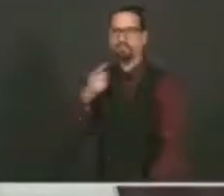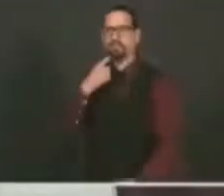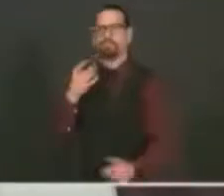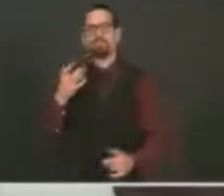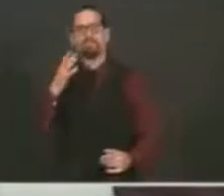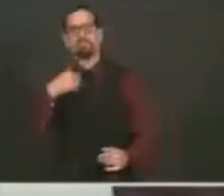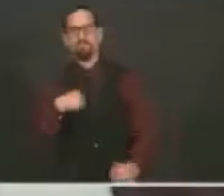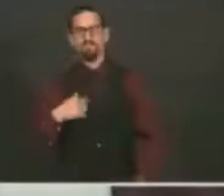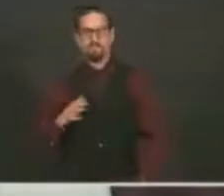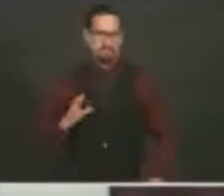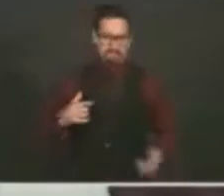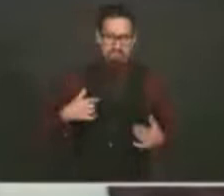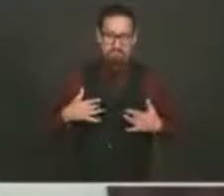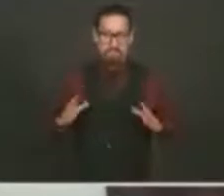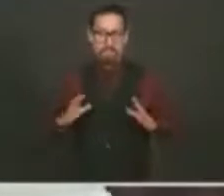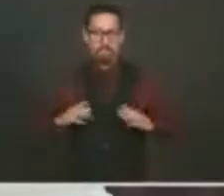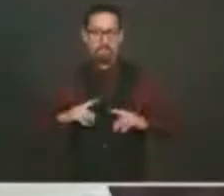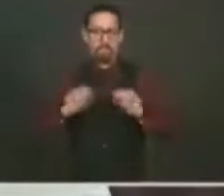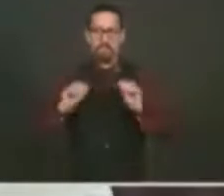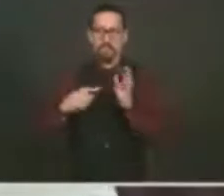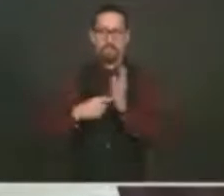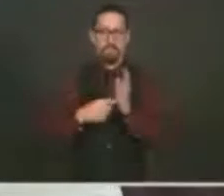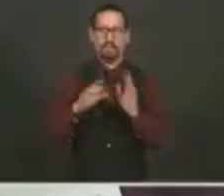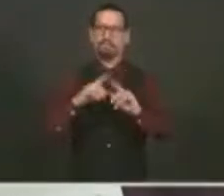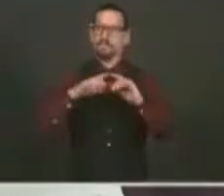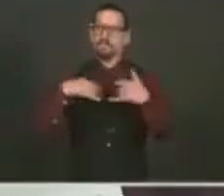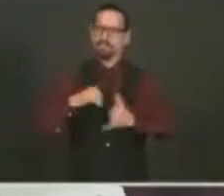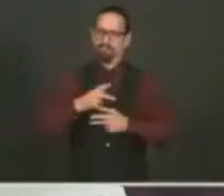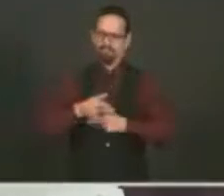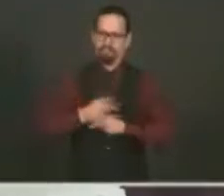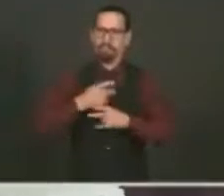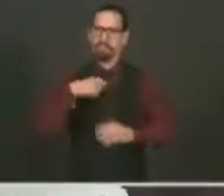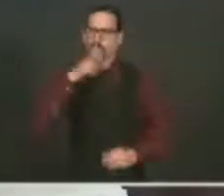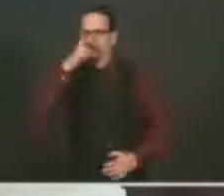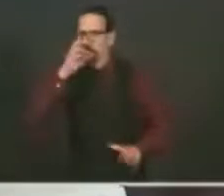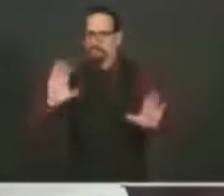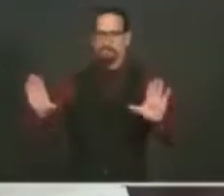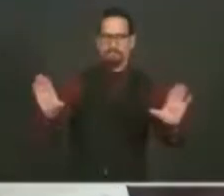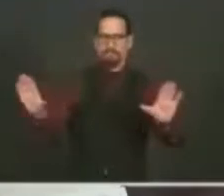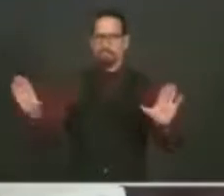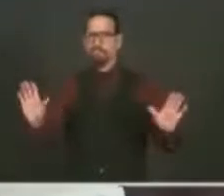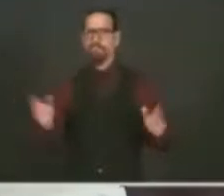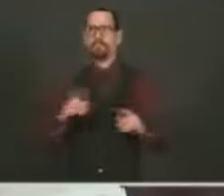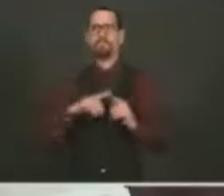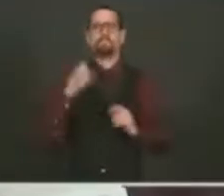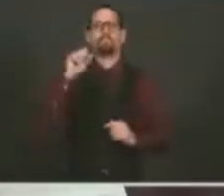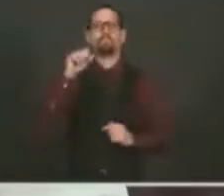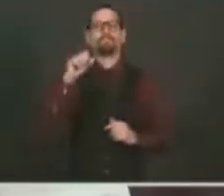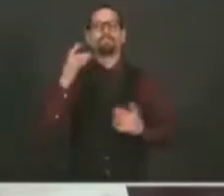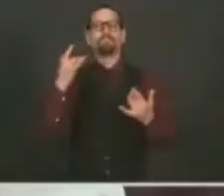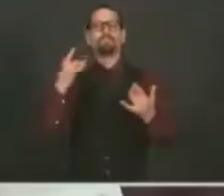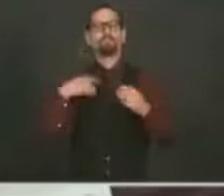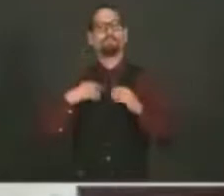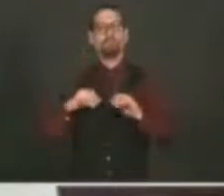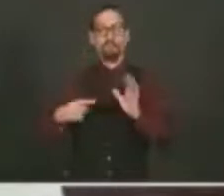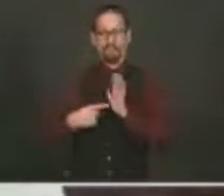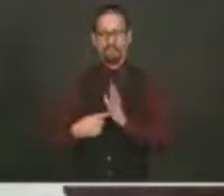fine. I have no symptoms. I'm extremely careful, but it's part of what we're talking about with more asymptomatic